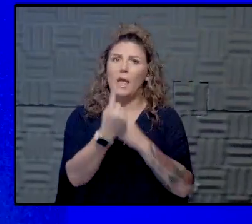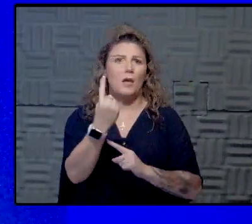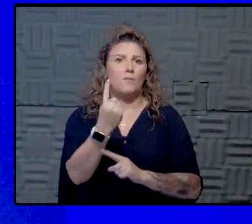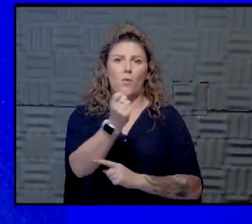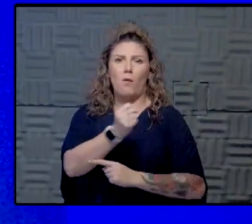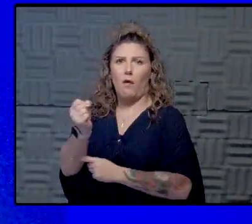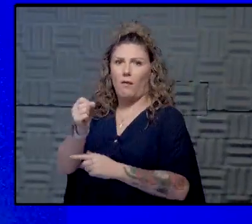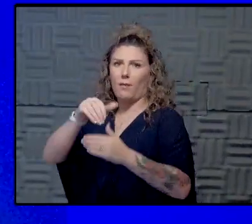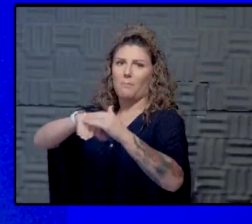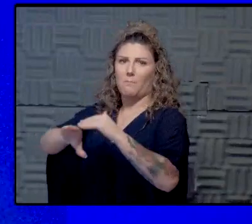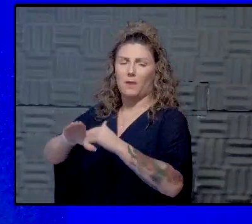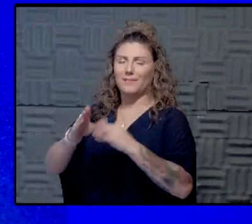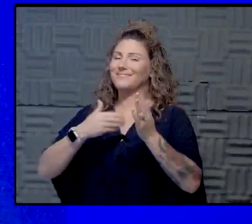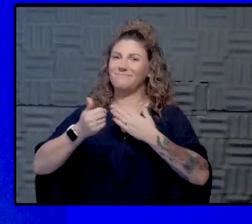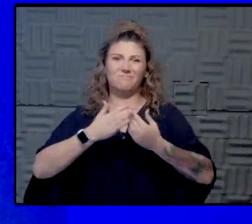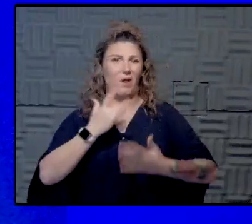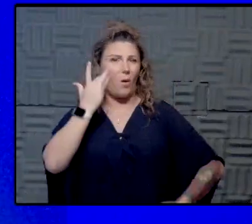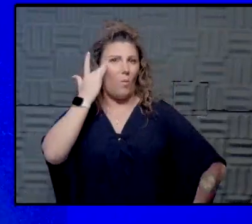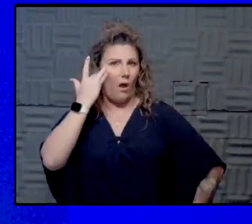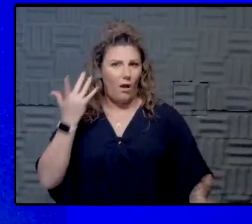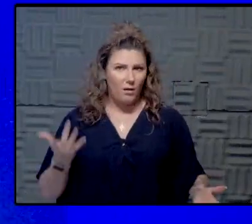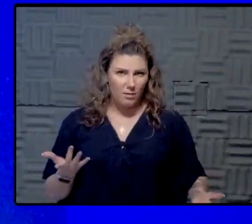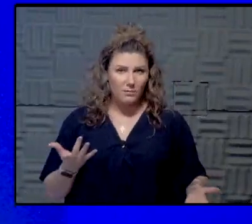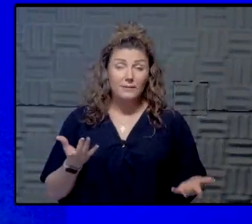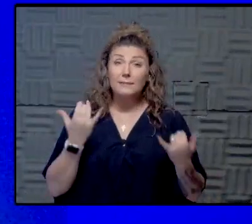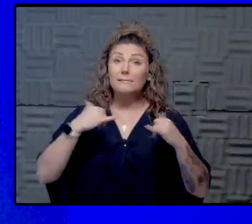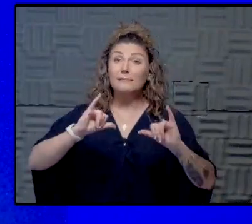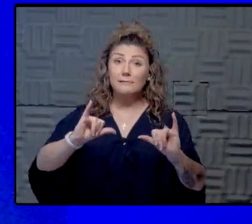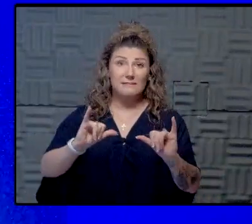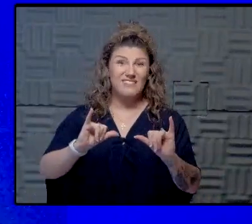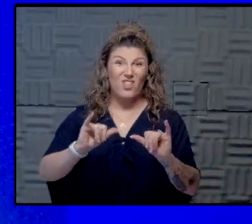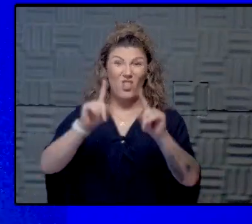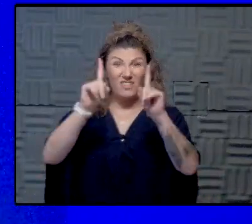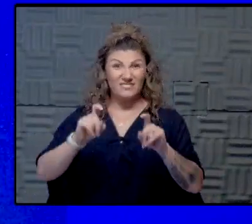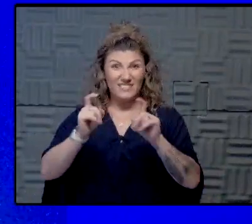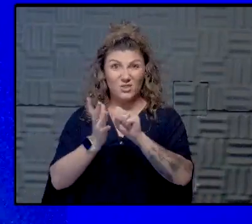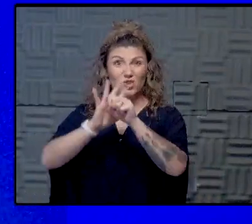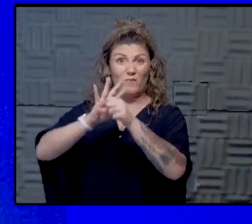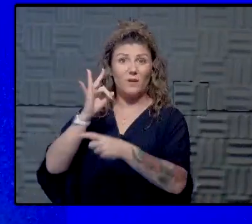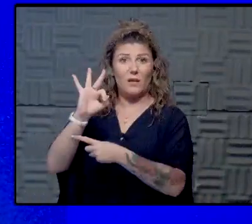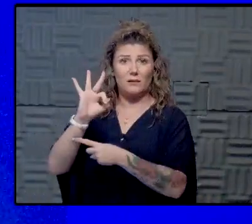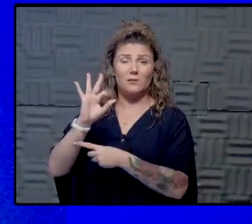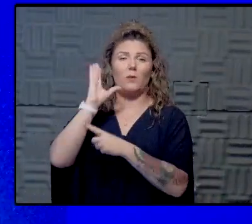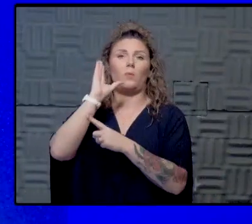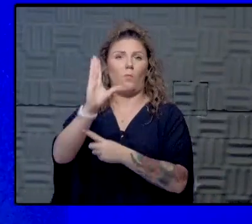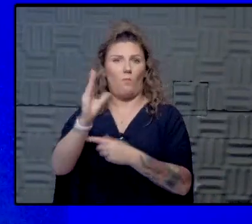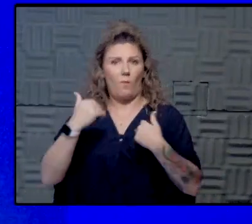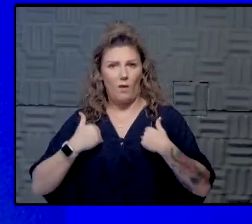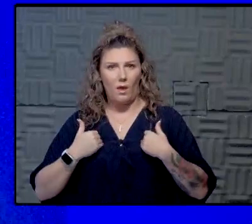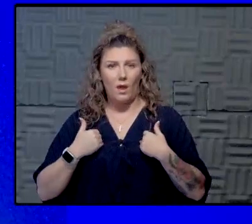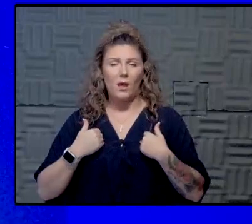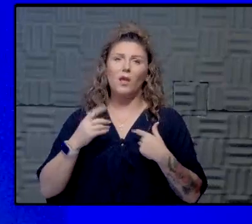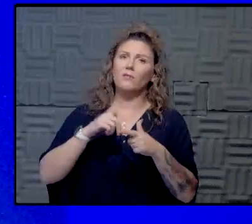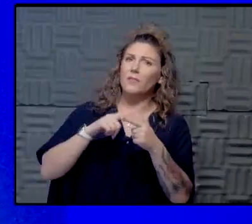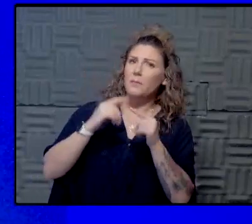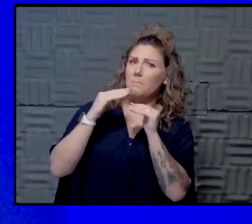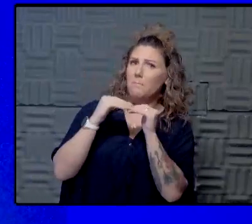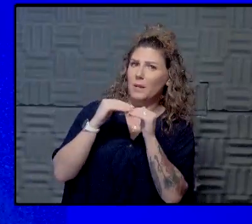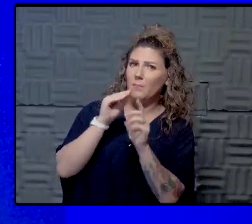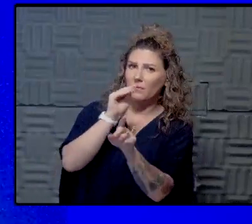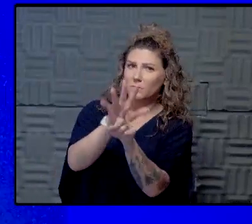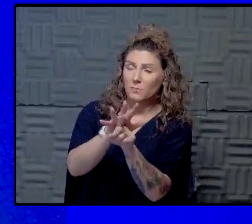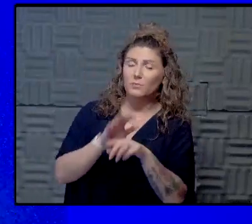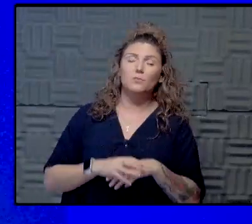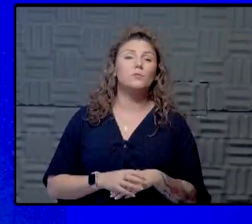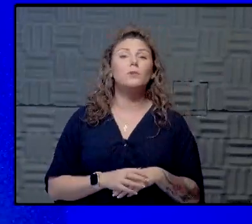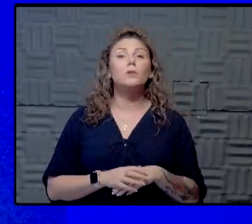doesn't matter why you're admitted to the hospital, you're still going to get a COVID-19 test, so that way we can help minimize any exposures. And